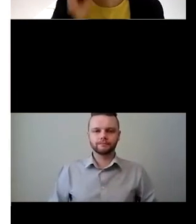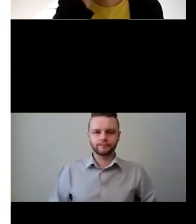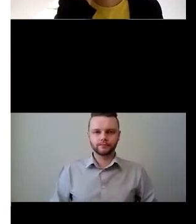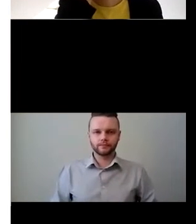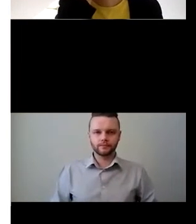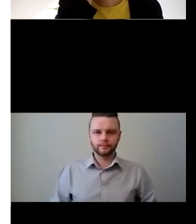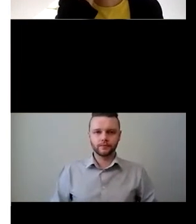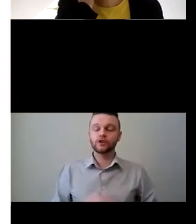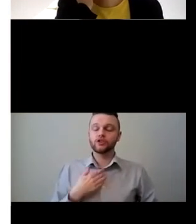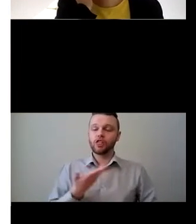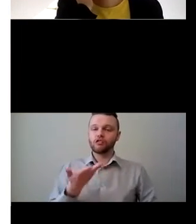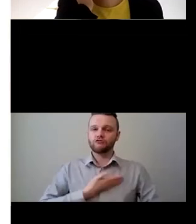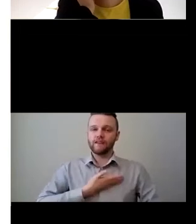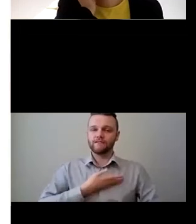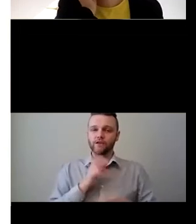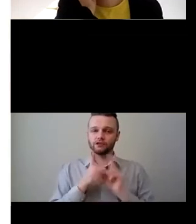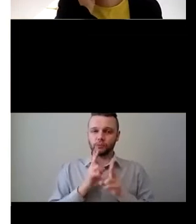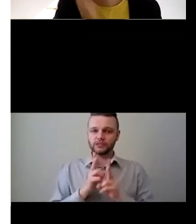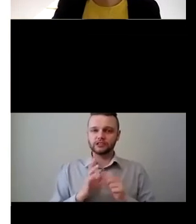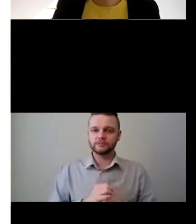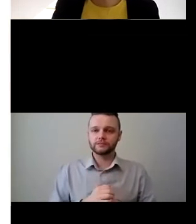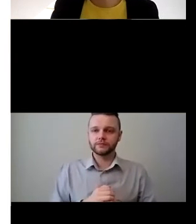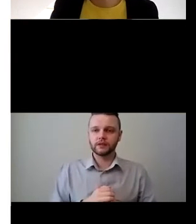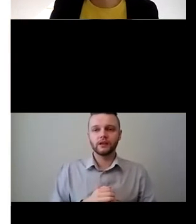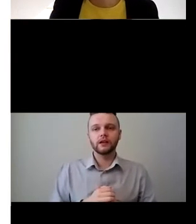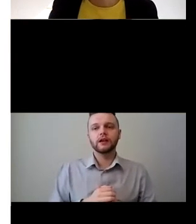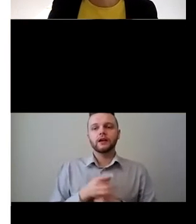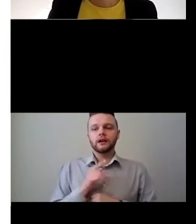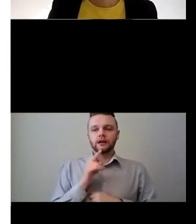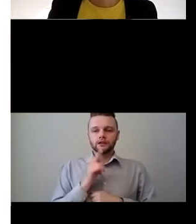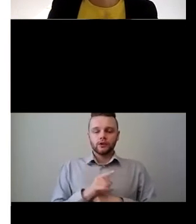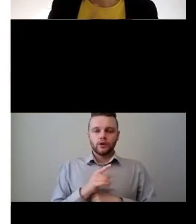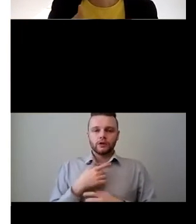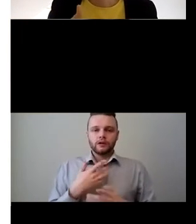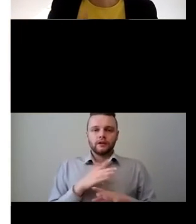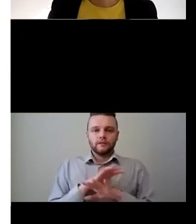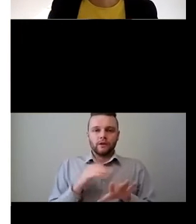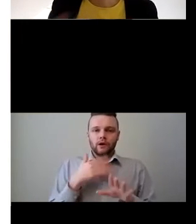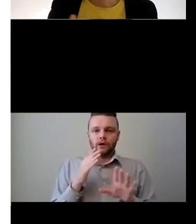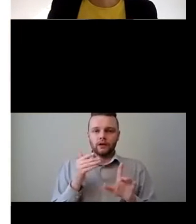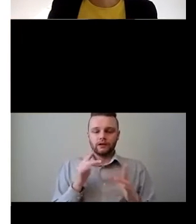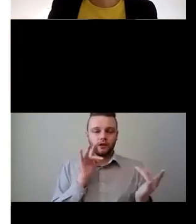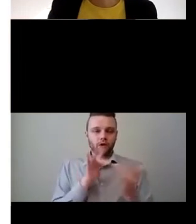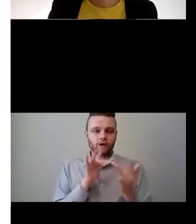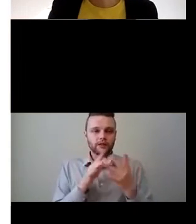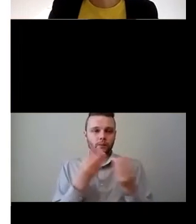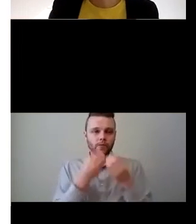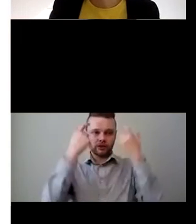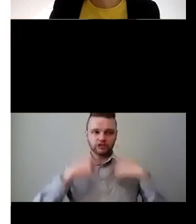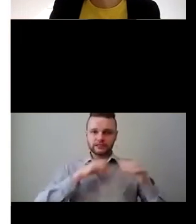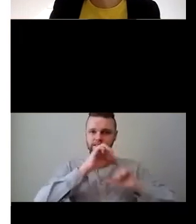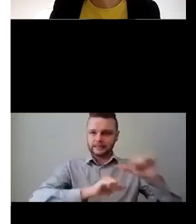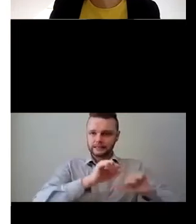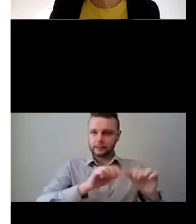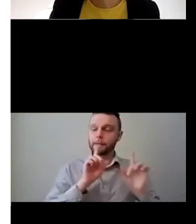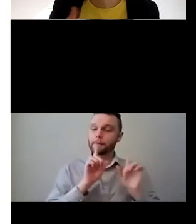the right to interpretation, just to stress as well that it should not be only for their contacts with the justice system, but also to